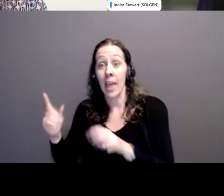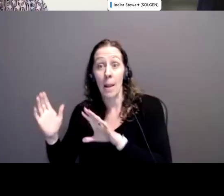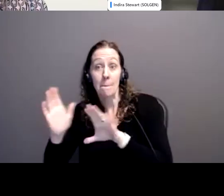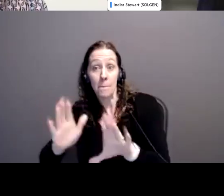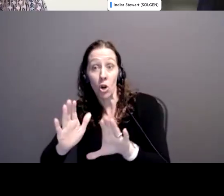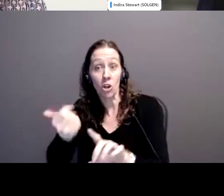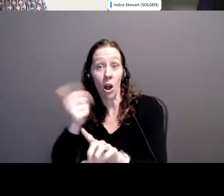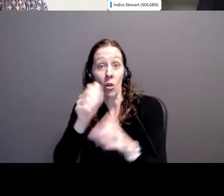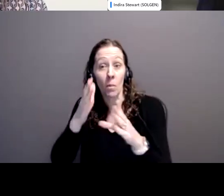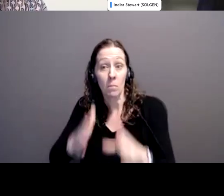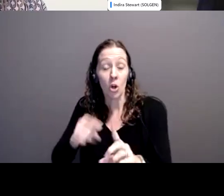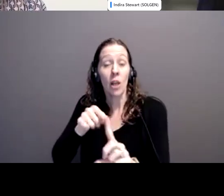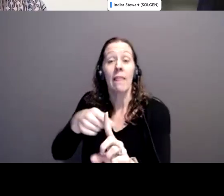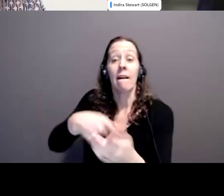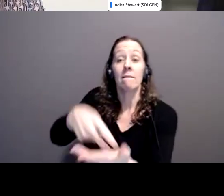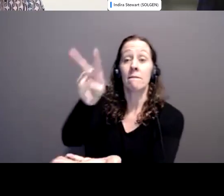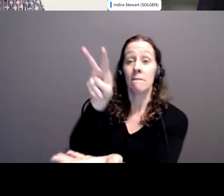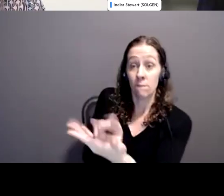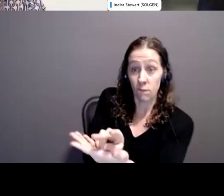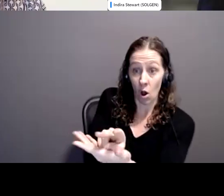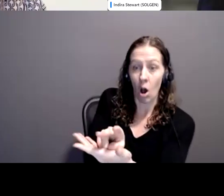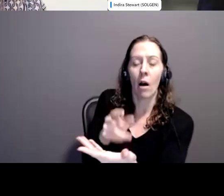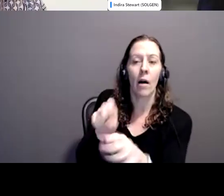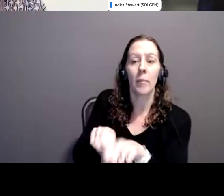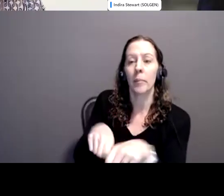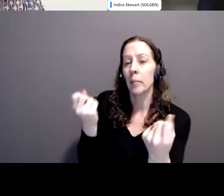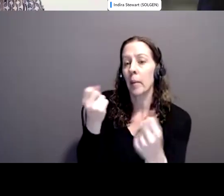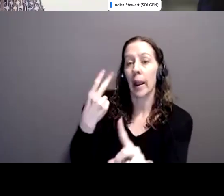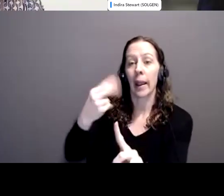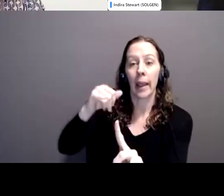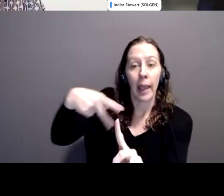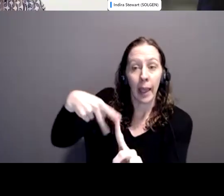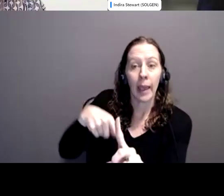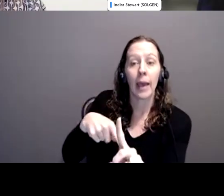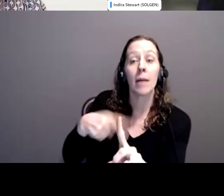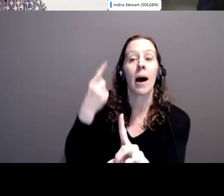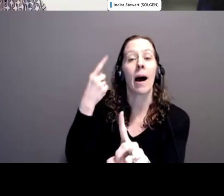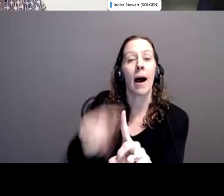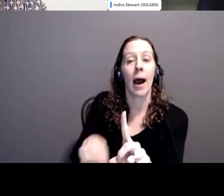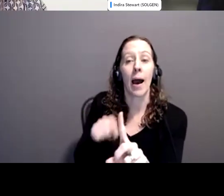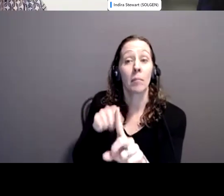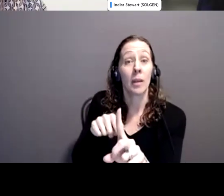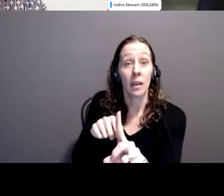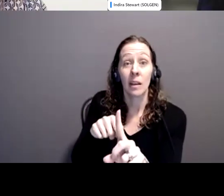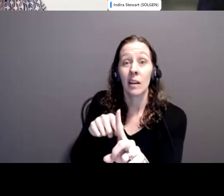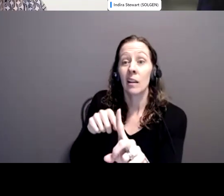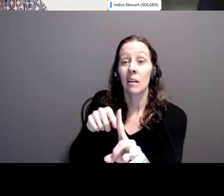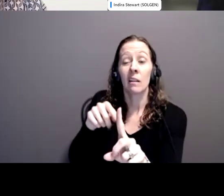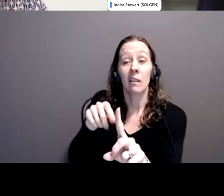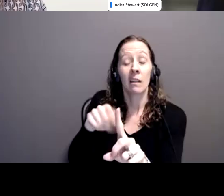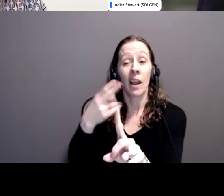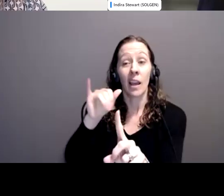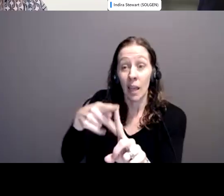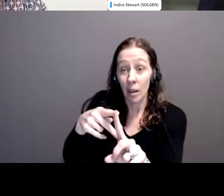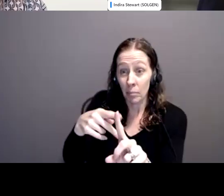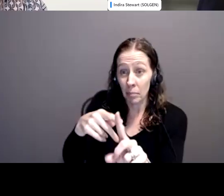and that individual falls and say breaks their hip, and that individual dies of complications of a hip fracture.